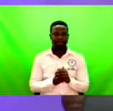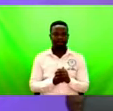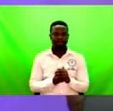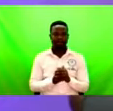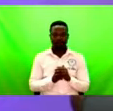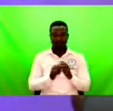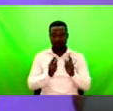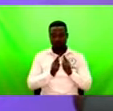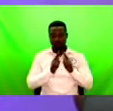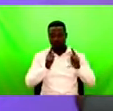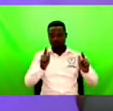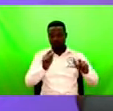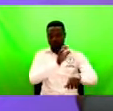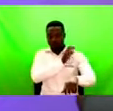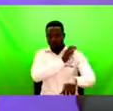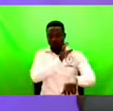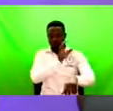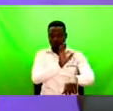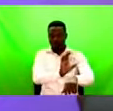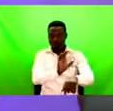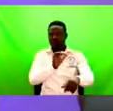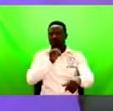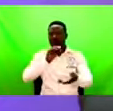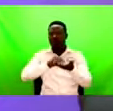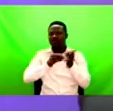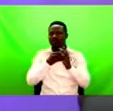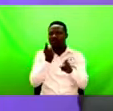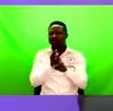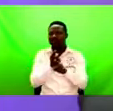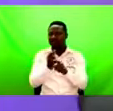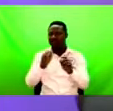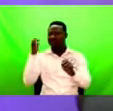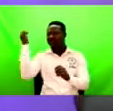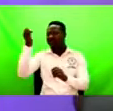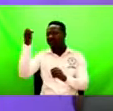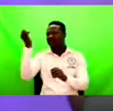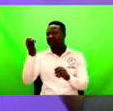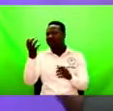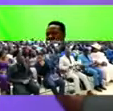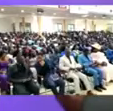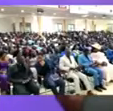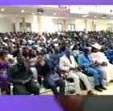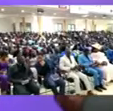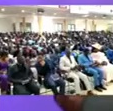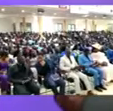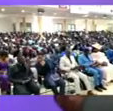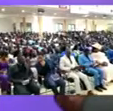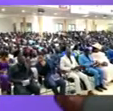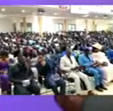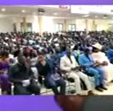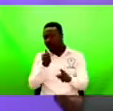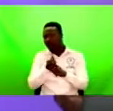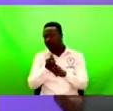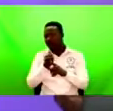Commission is not just about evangelism or